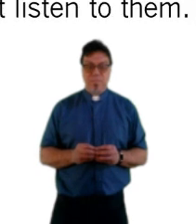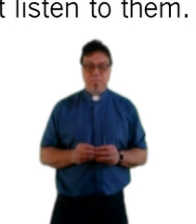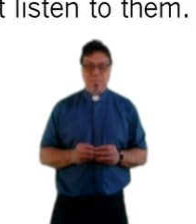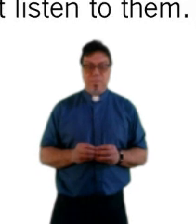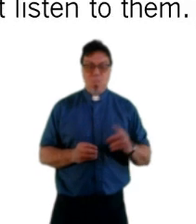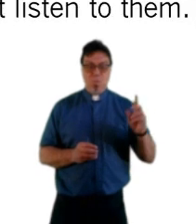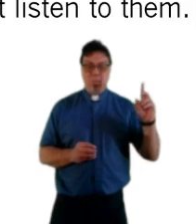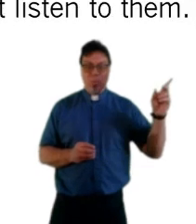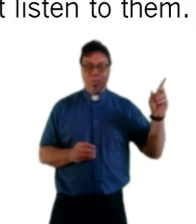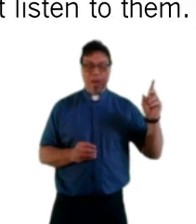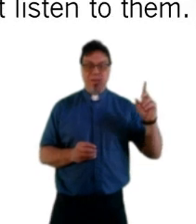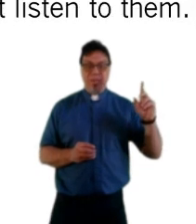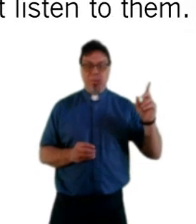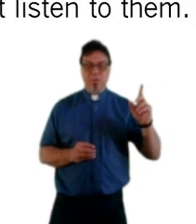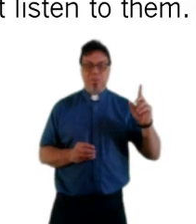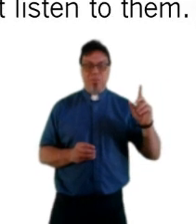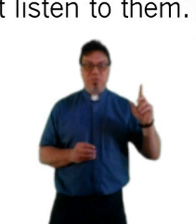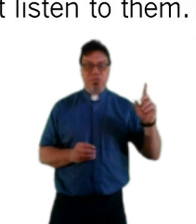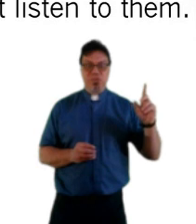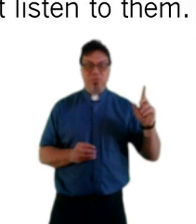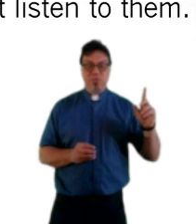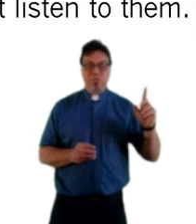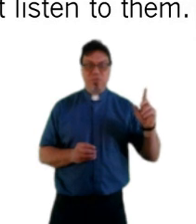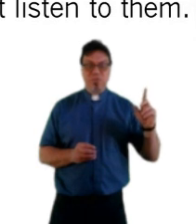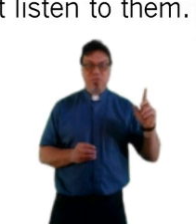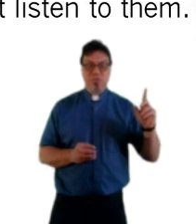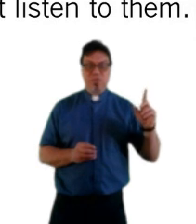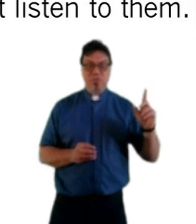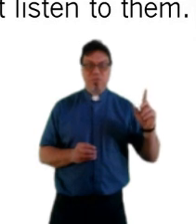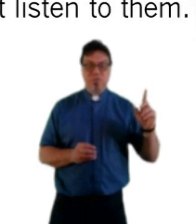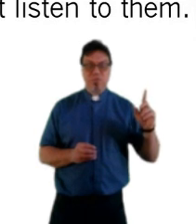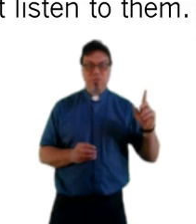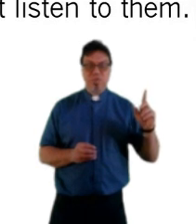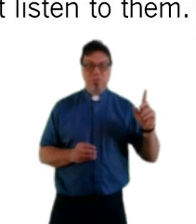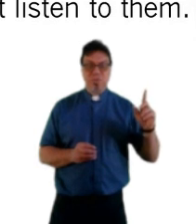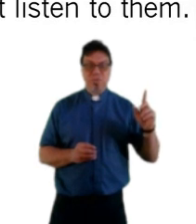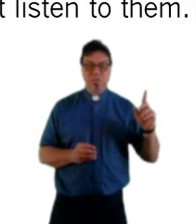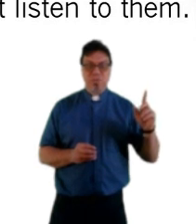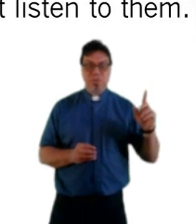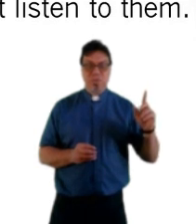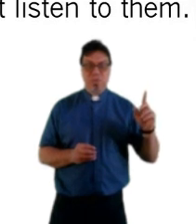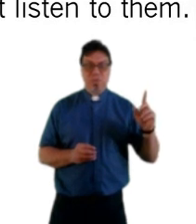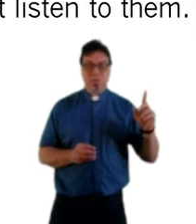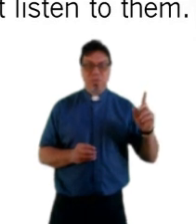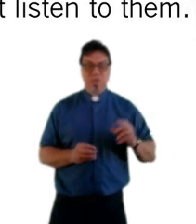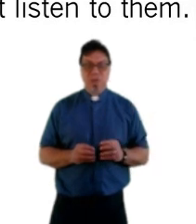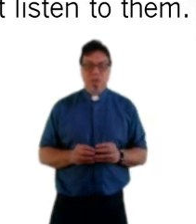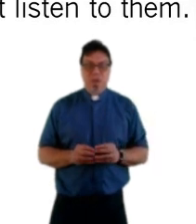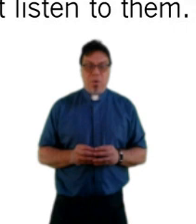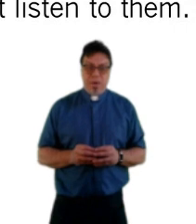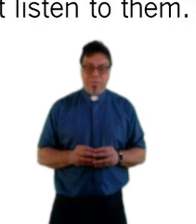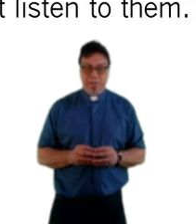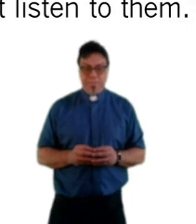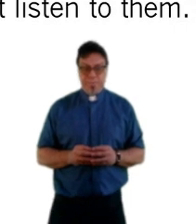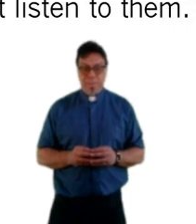this figure of speech with them, but they did not understand what he was saying to them. So again, Jesus said to them,